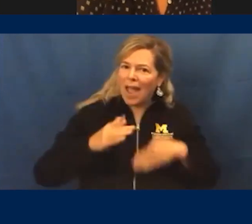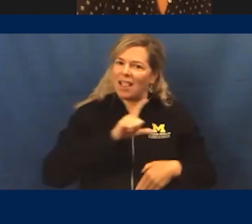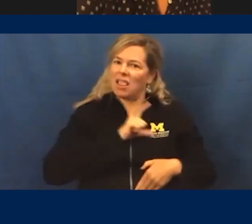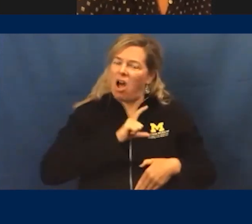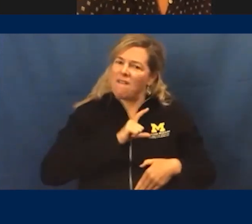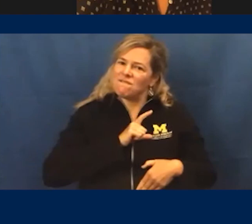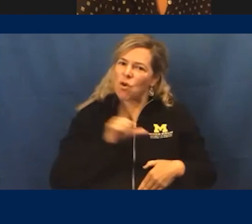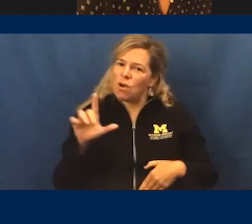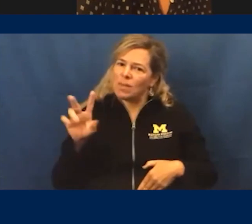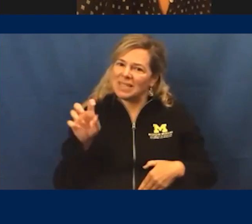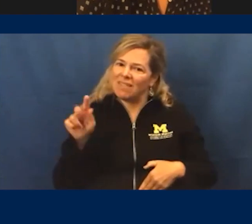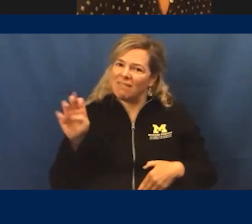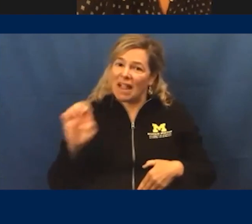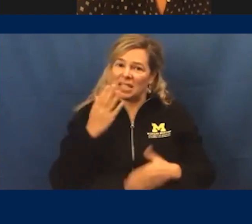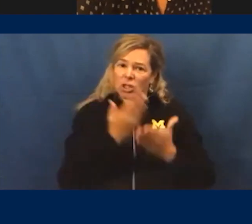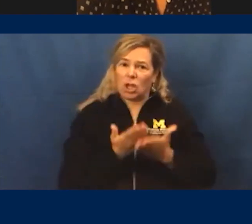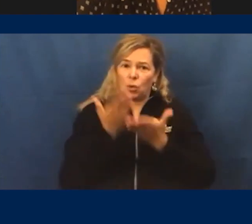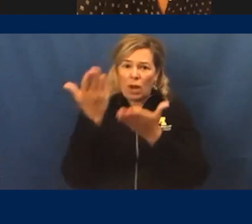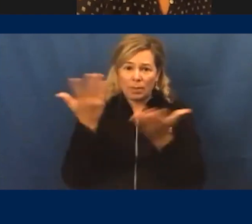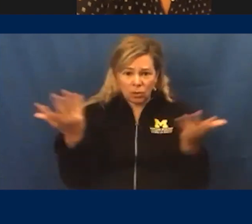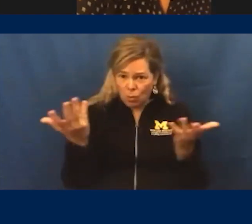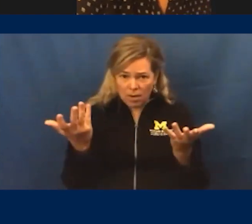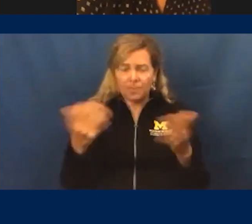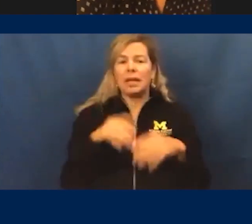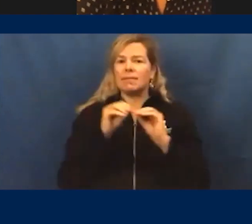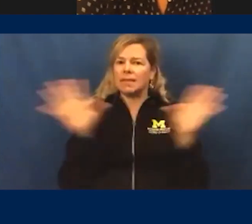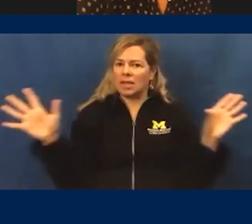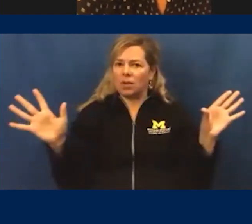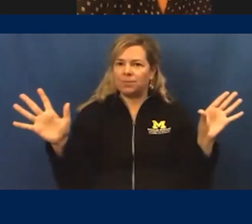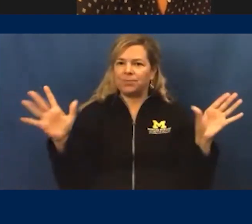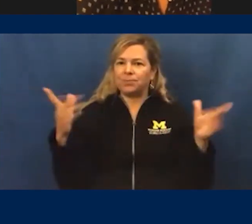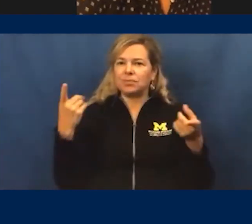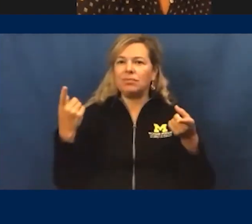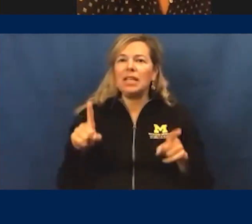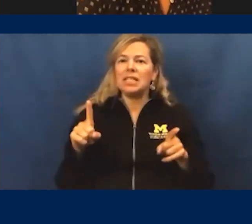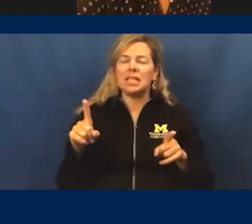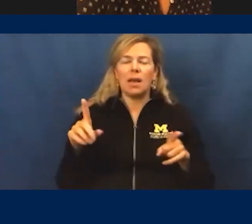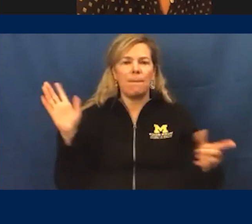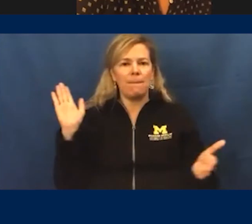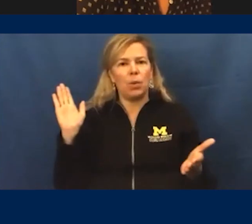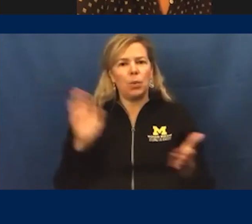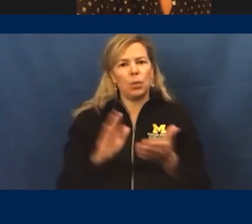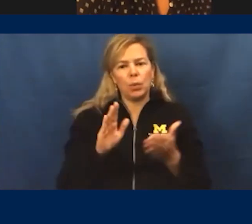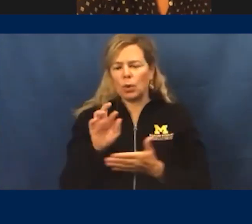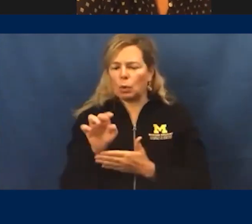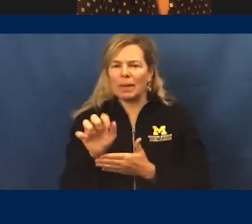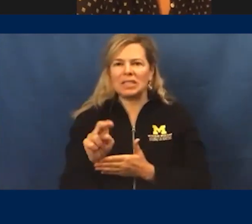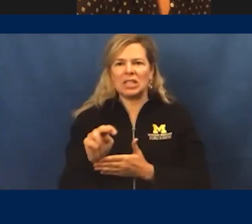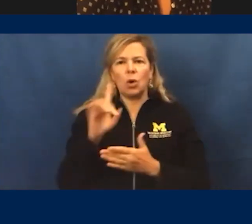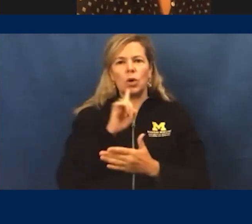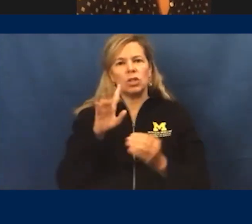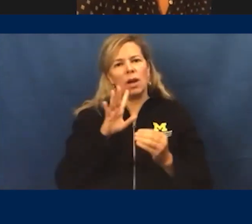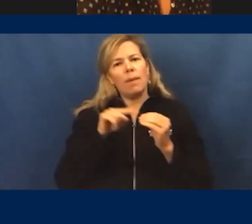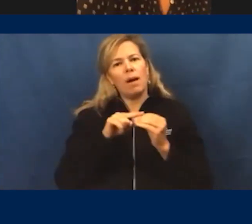recommendations are crystal clear. It is about decriminalizing activities shaped by the experience of marginalization. So we're talking about